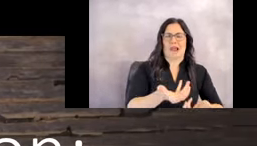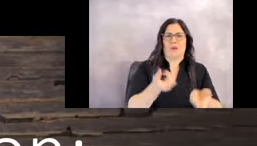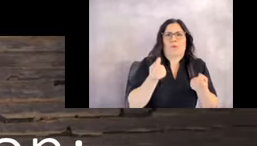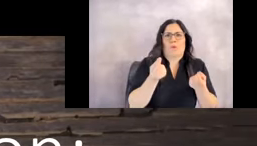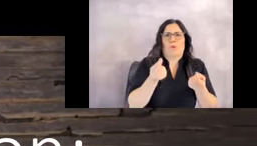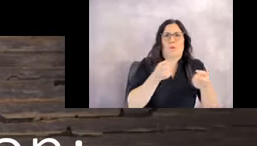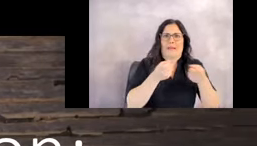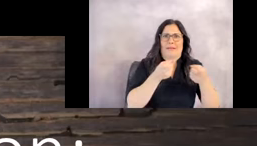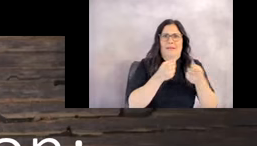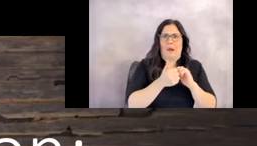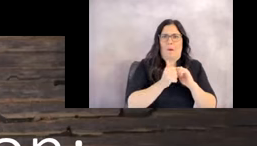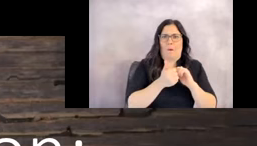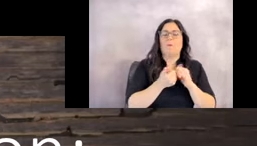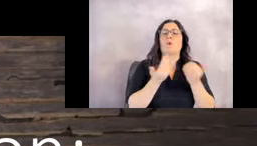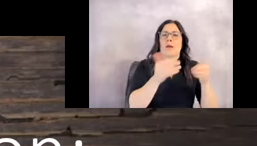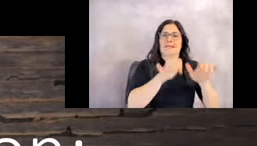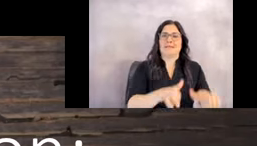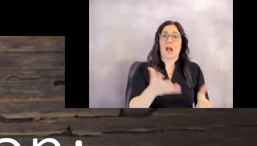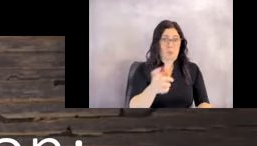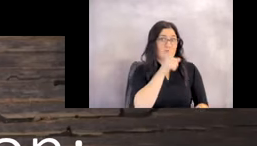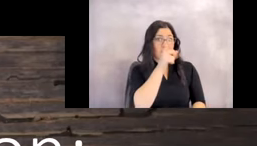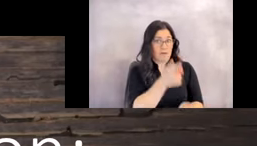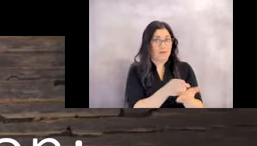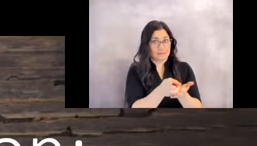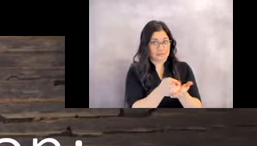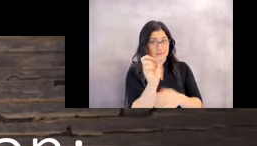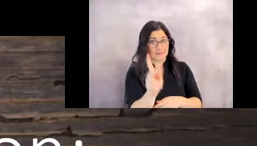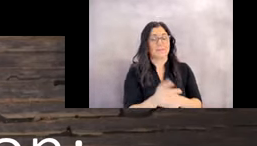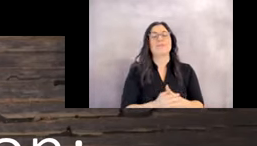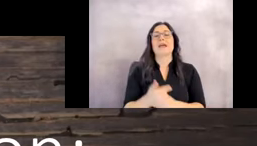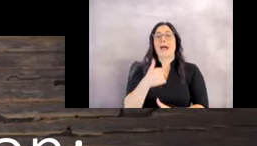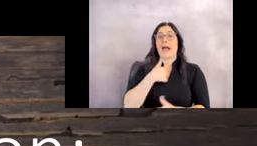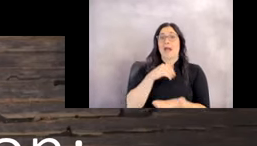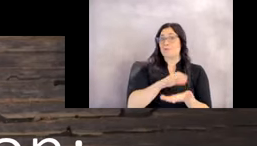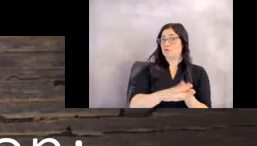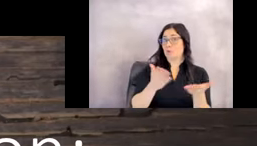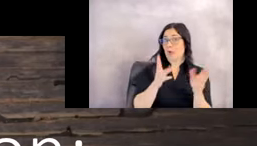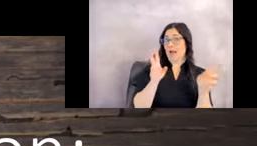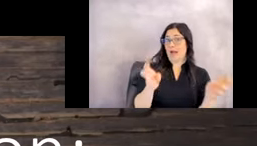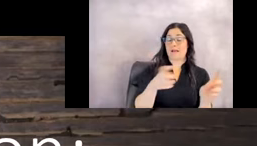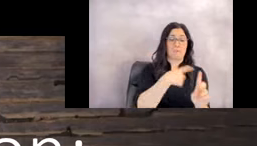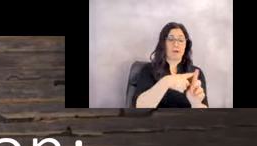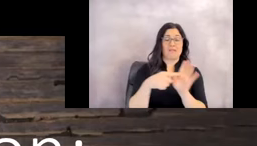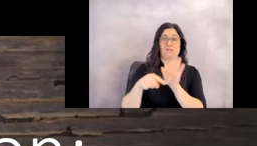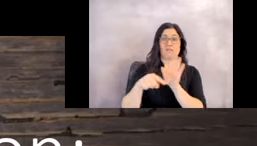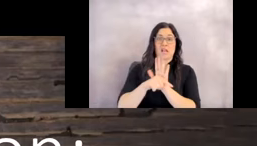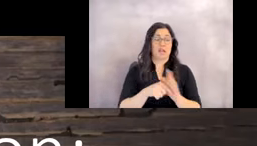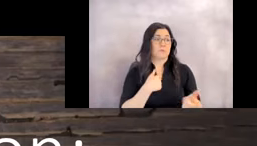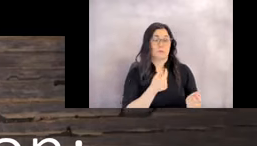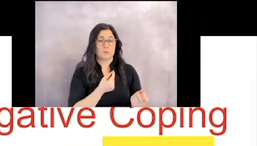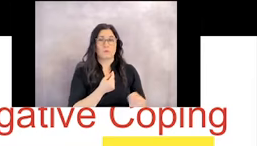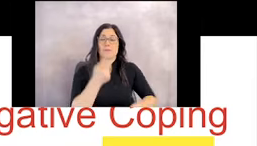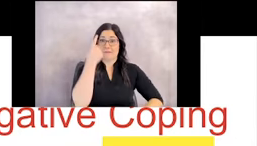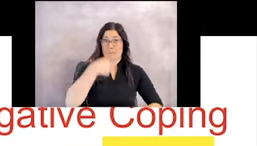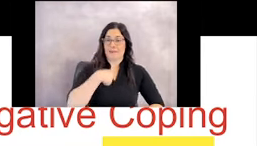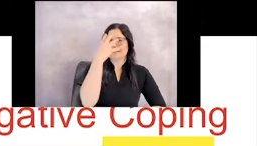about this. So I put on the page negative and positive coping. Sleep is an